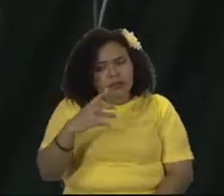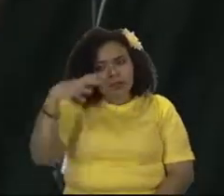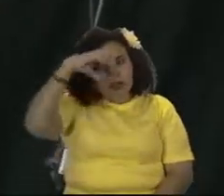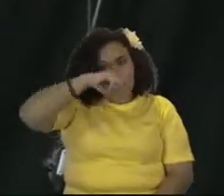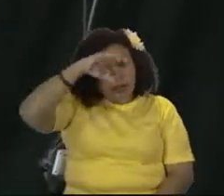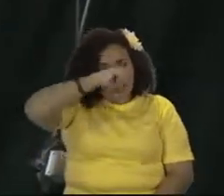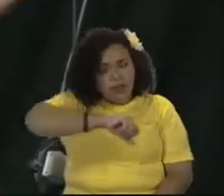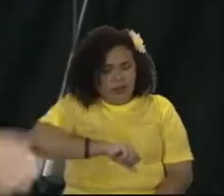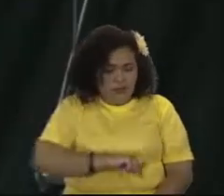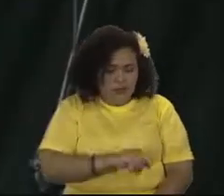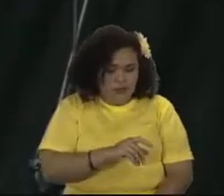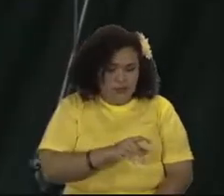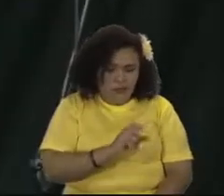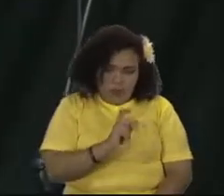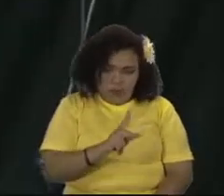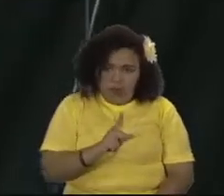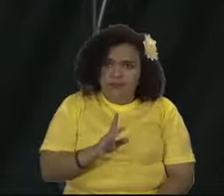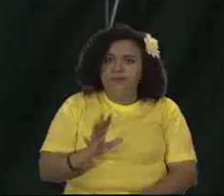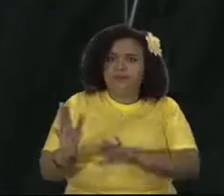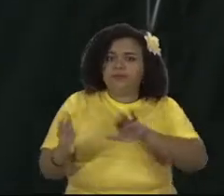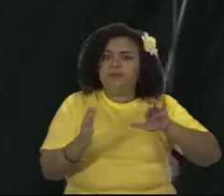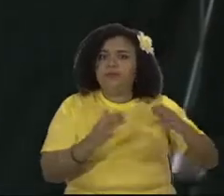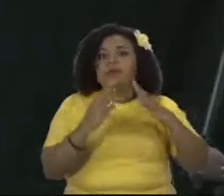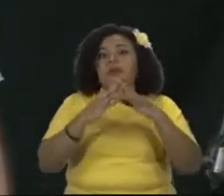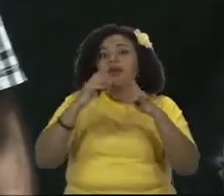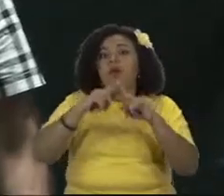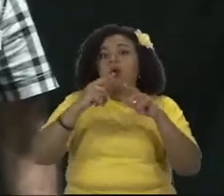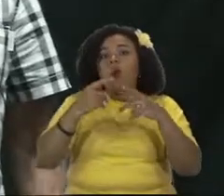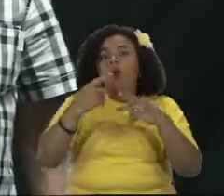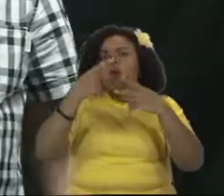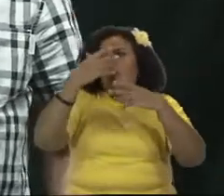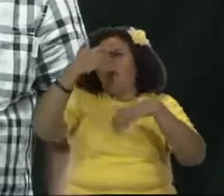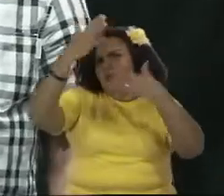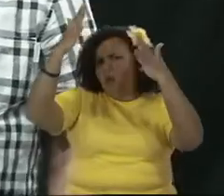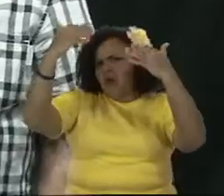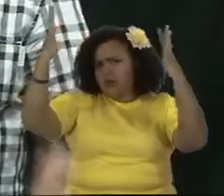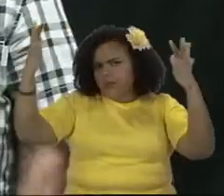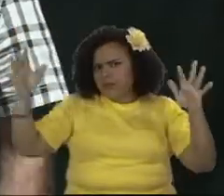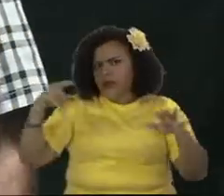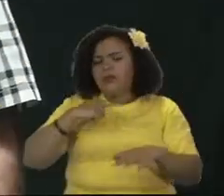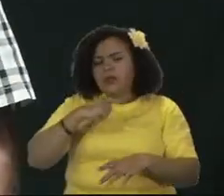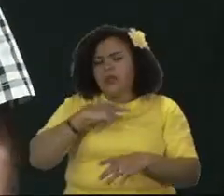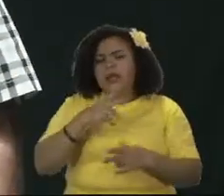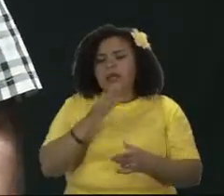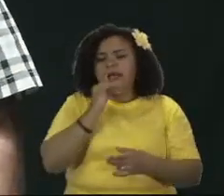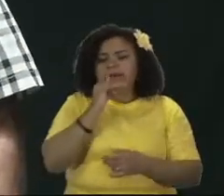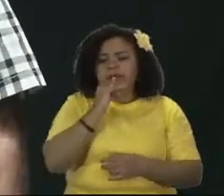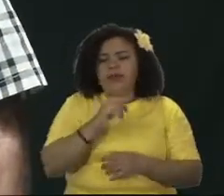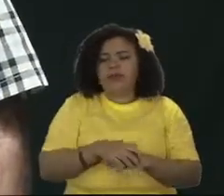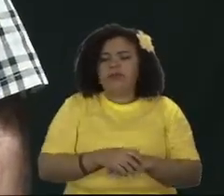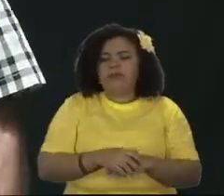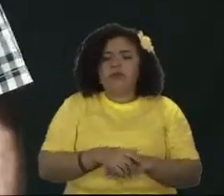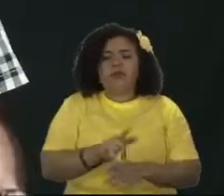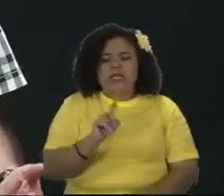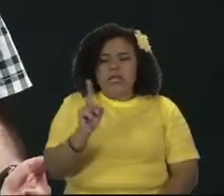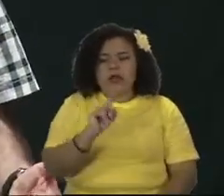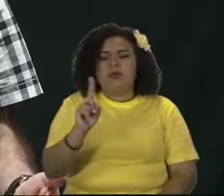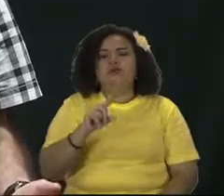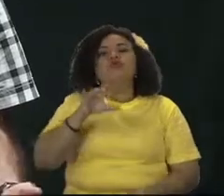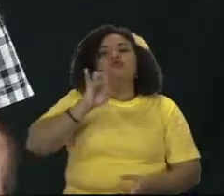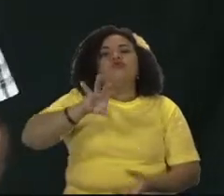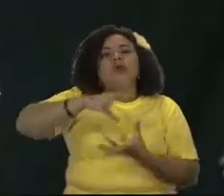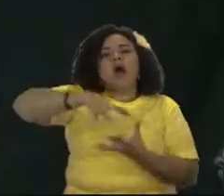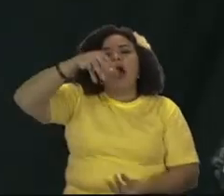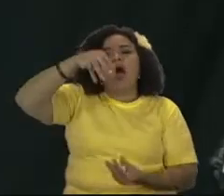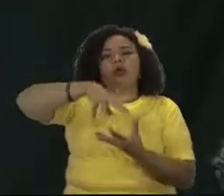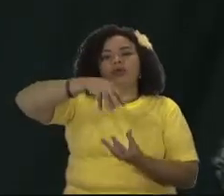little children, to and go to someplace else. The children learn by copying